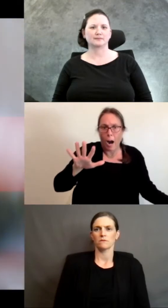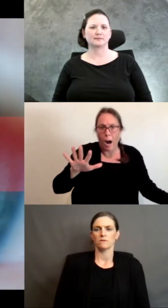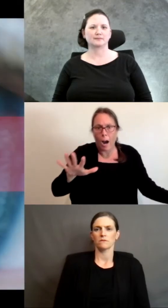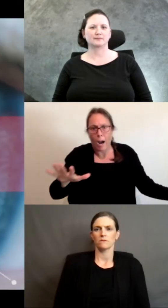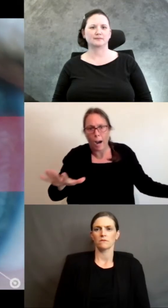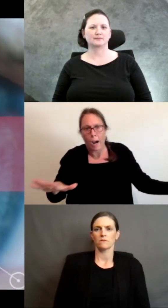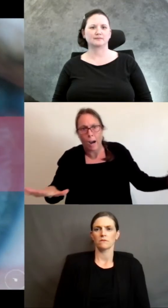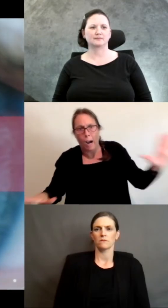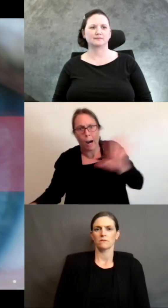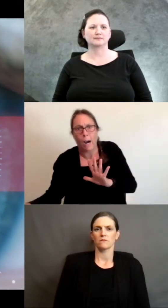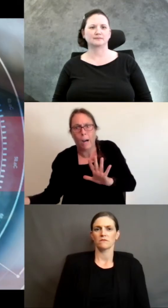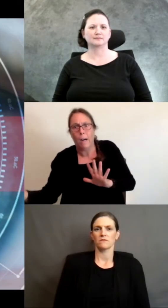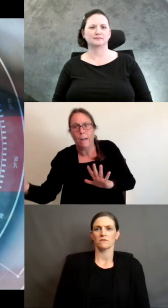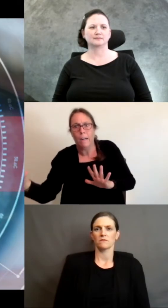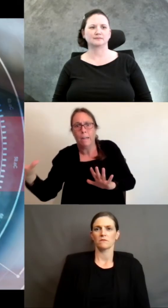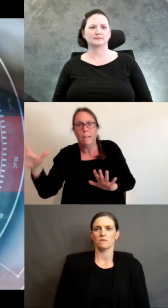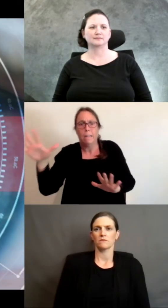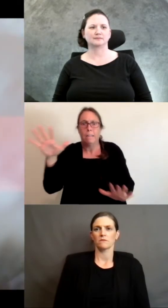I'm